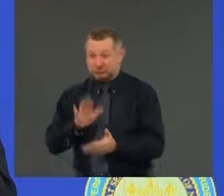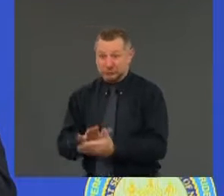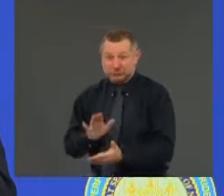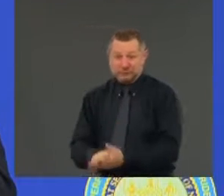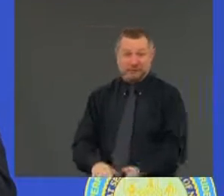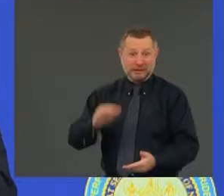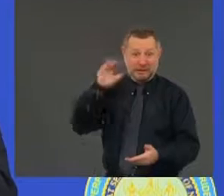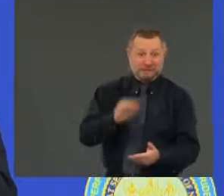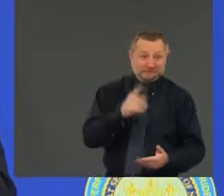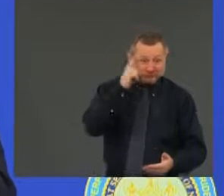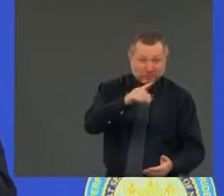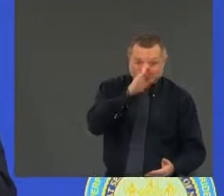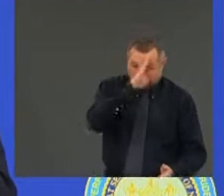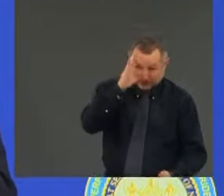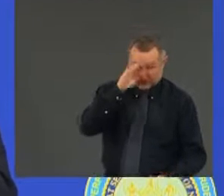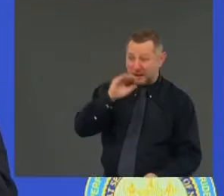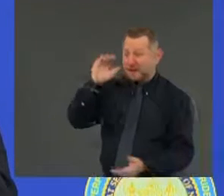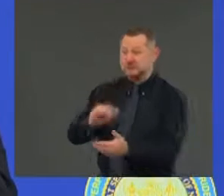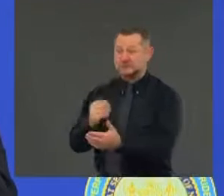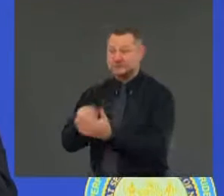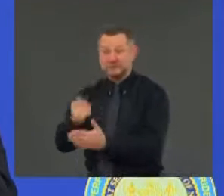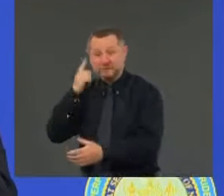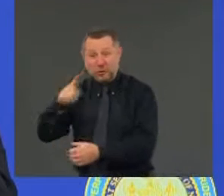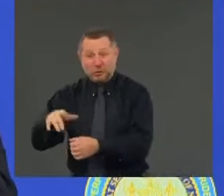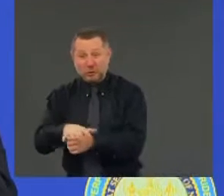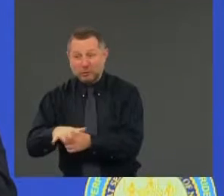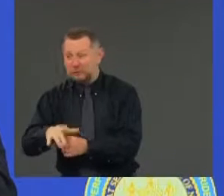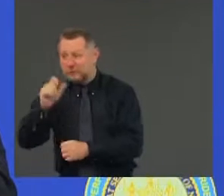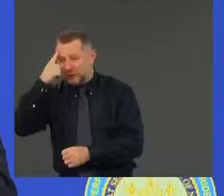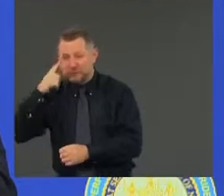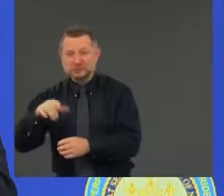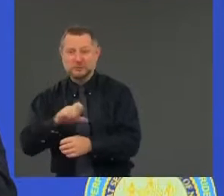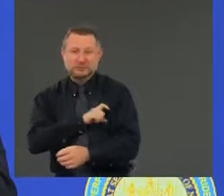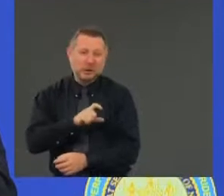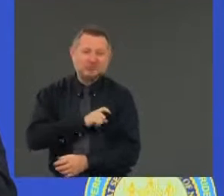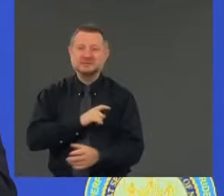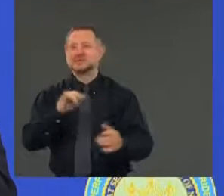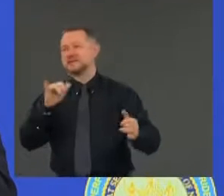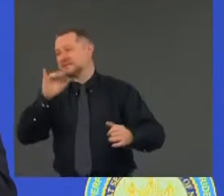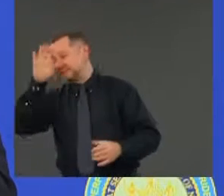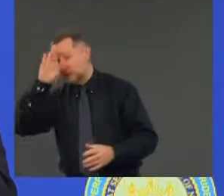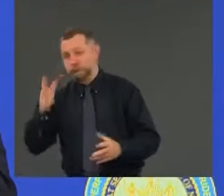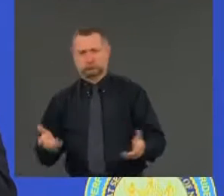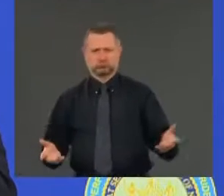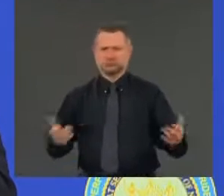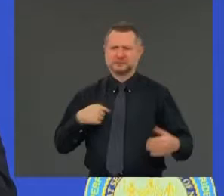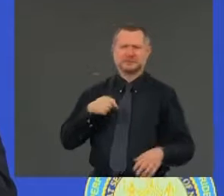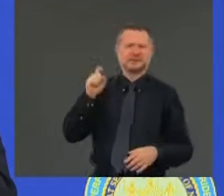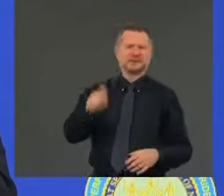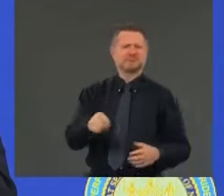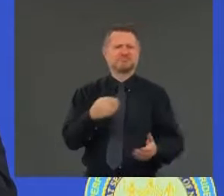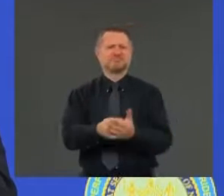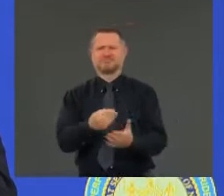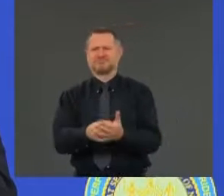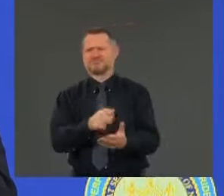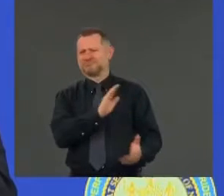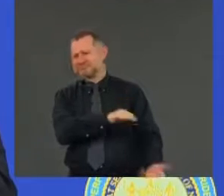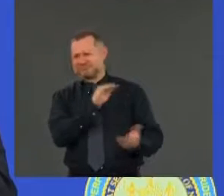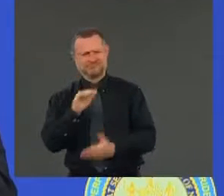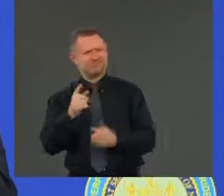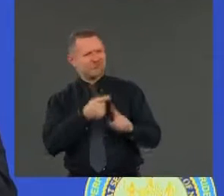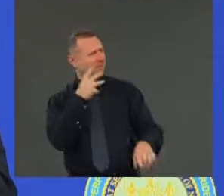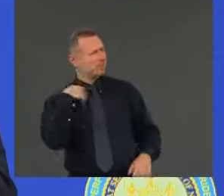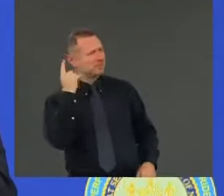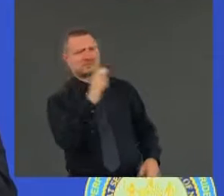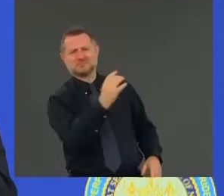for local governments, and that's police and fire. So we need funding from Washington. If